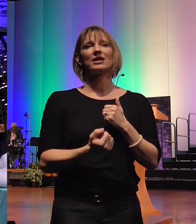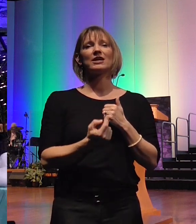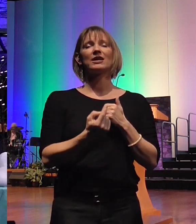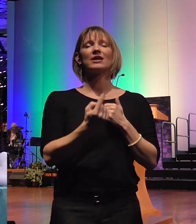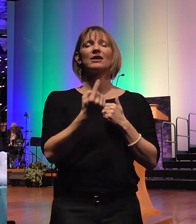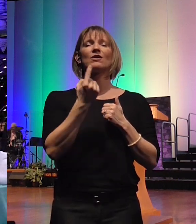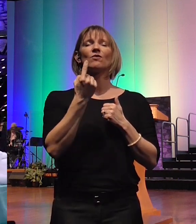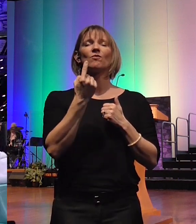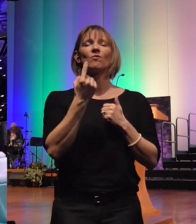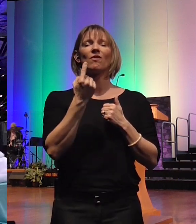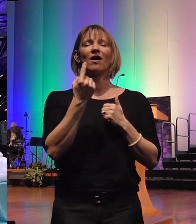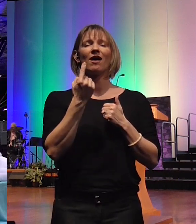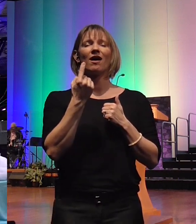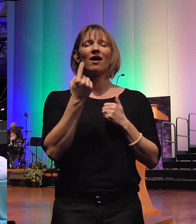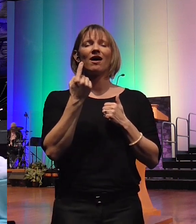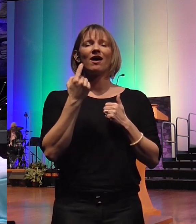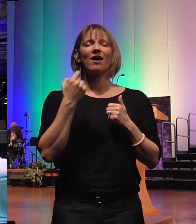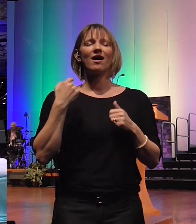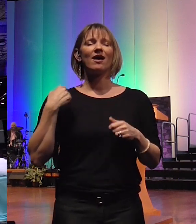every